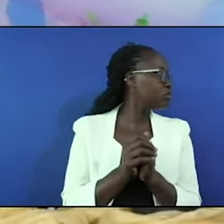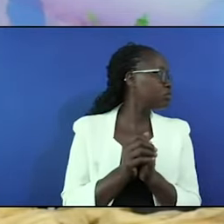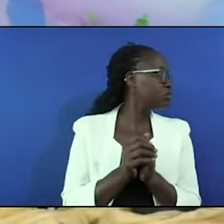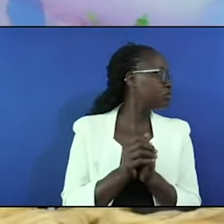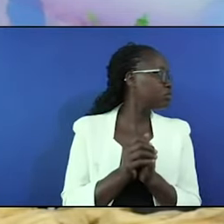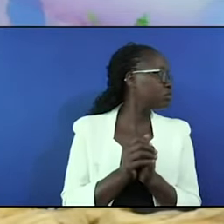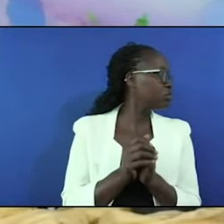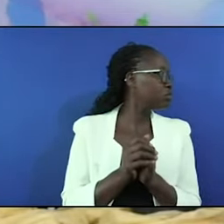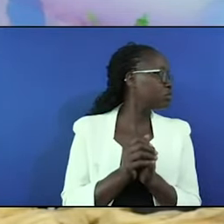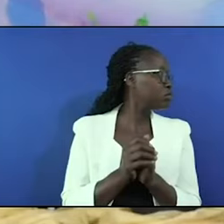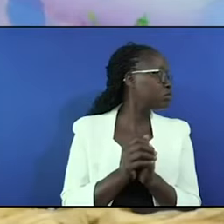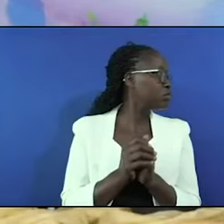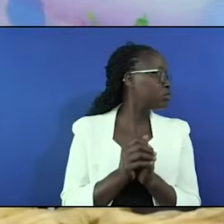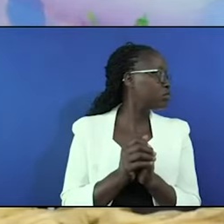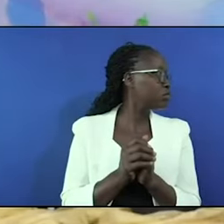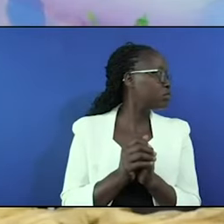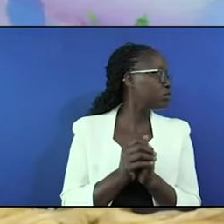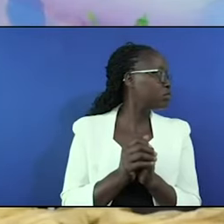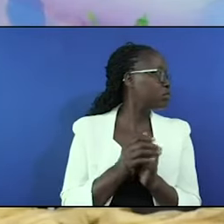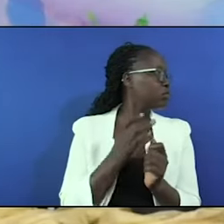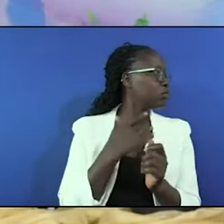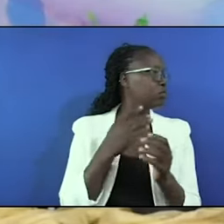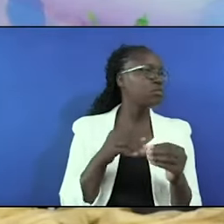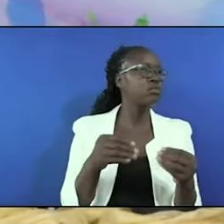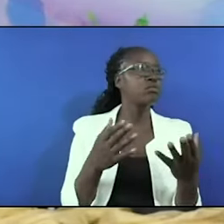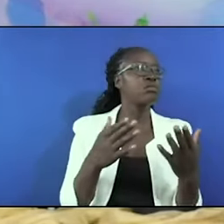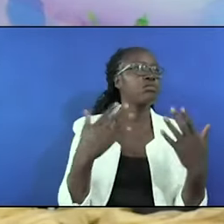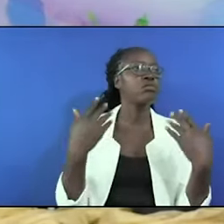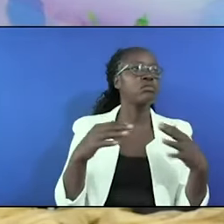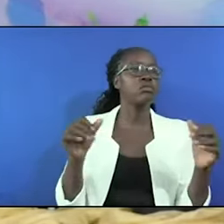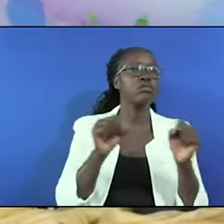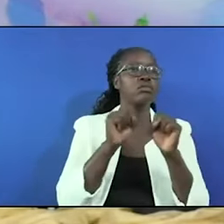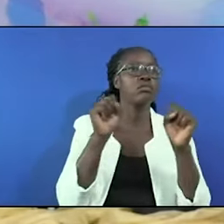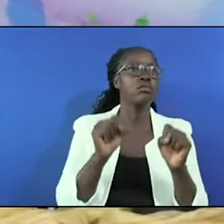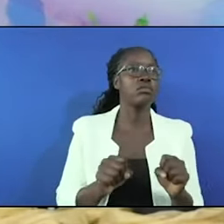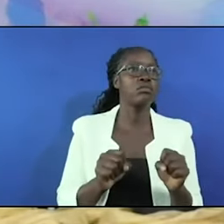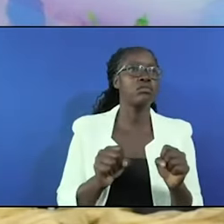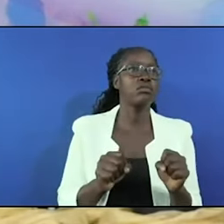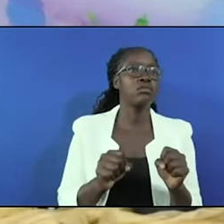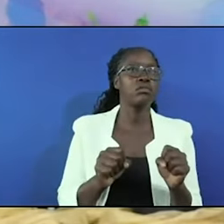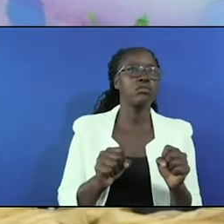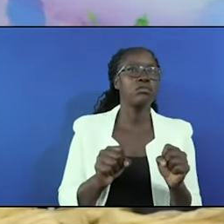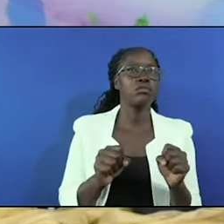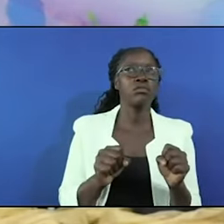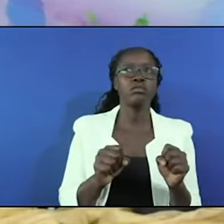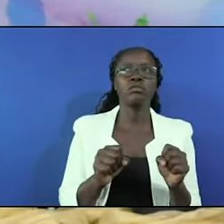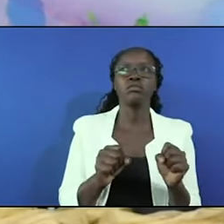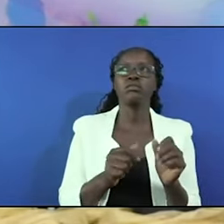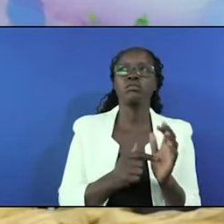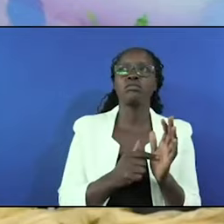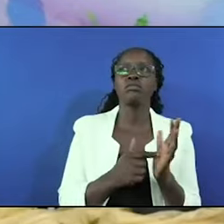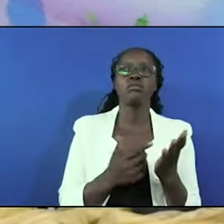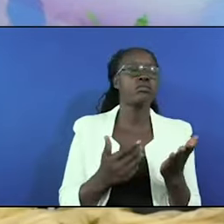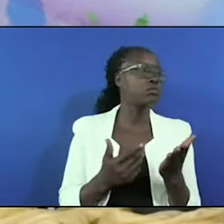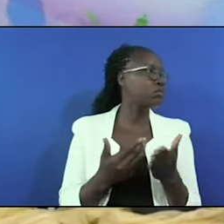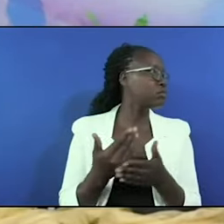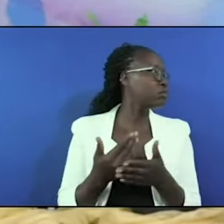You know, these days, our union gave us a very wonderful system. I can show you all my receipts here.